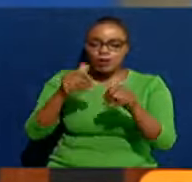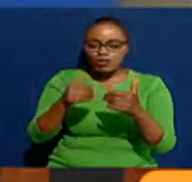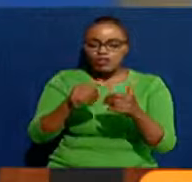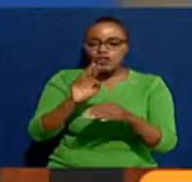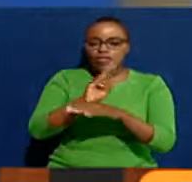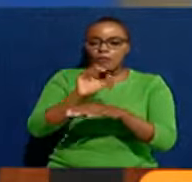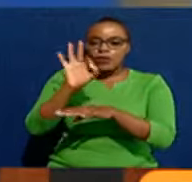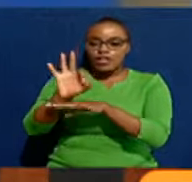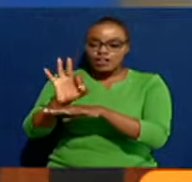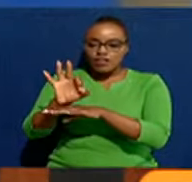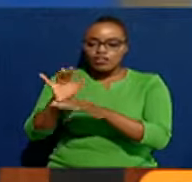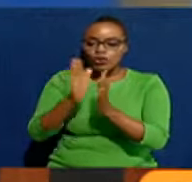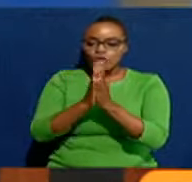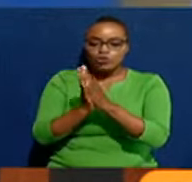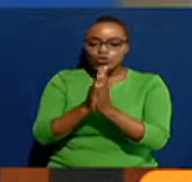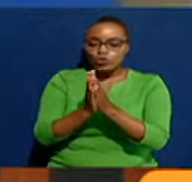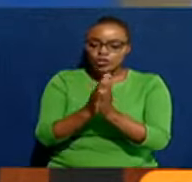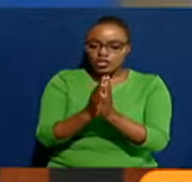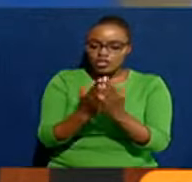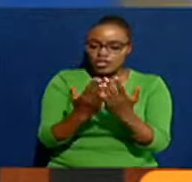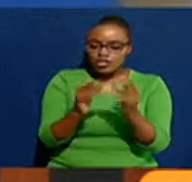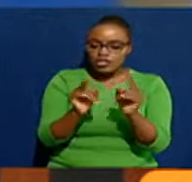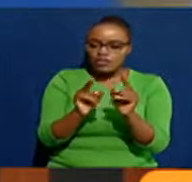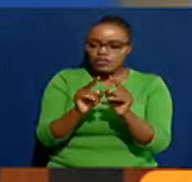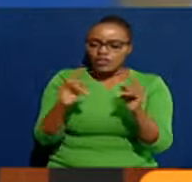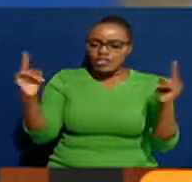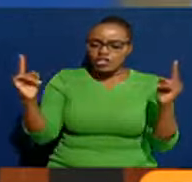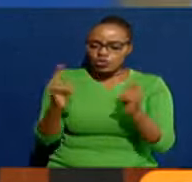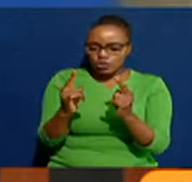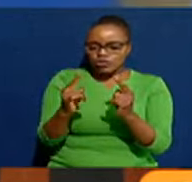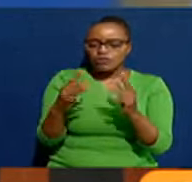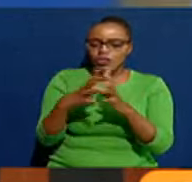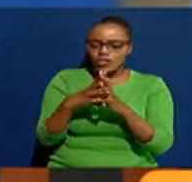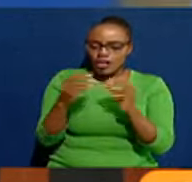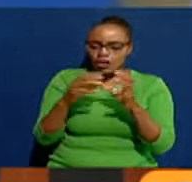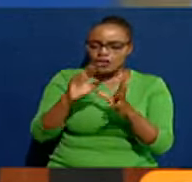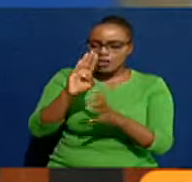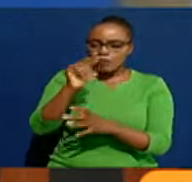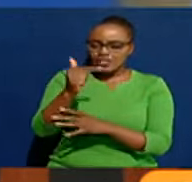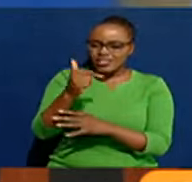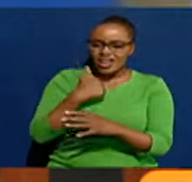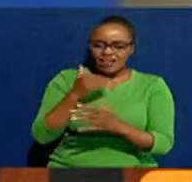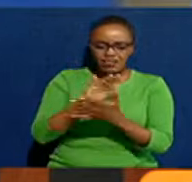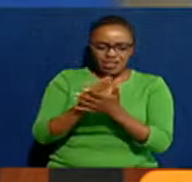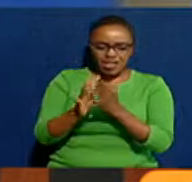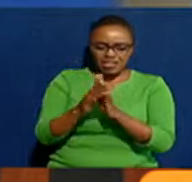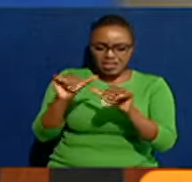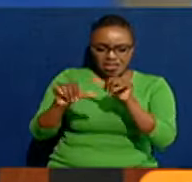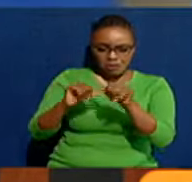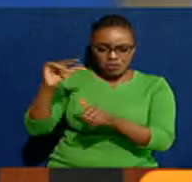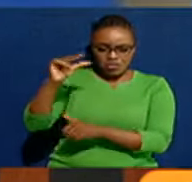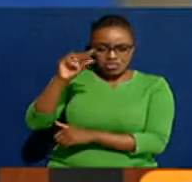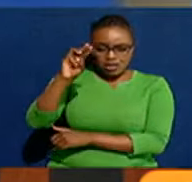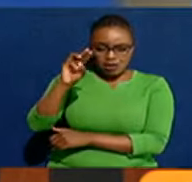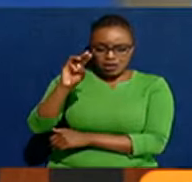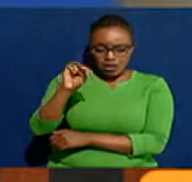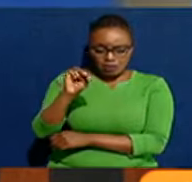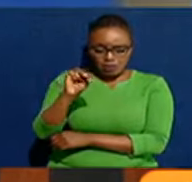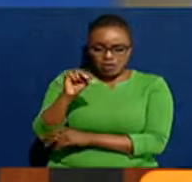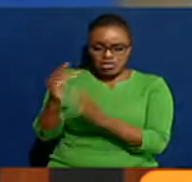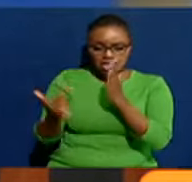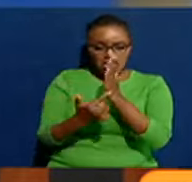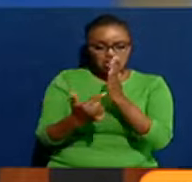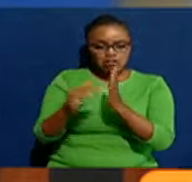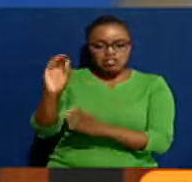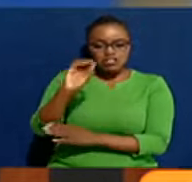Faso story, the short length of cotton lint, really had nothing to do with the GM technology,